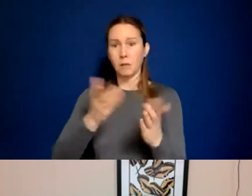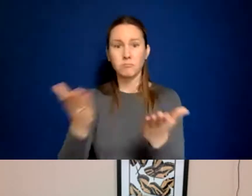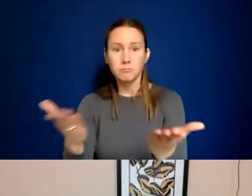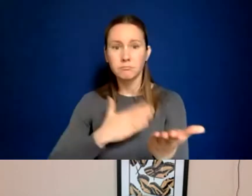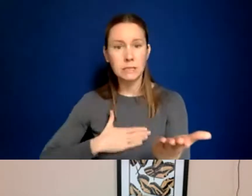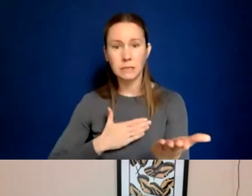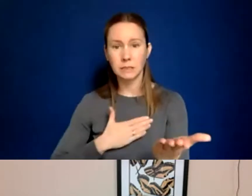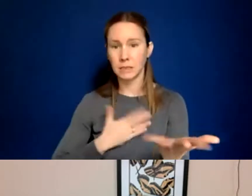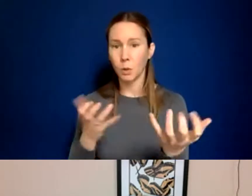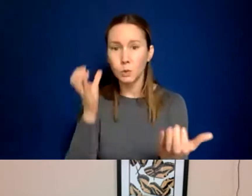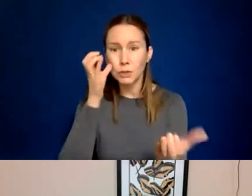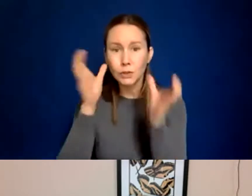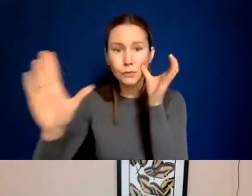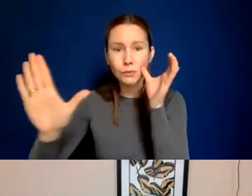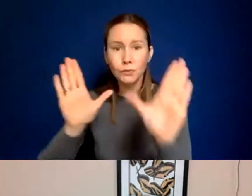hear other opinions.